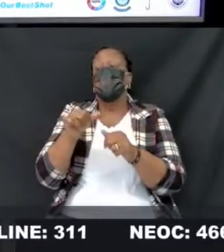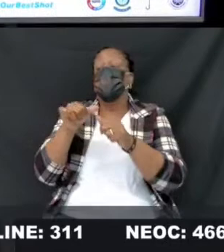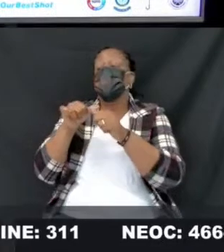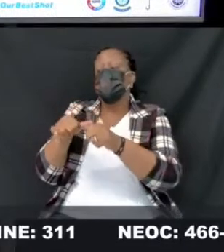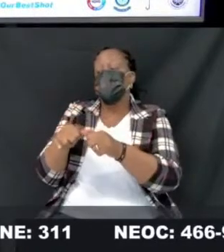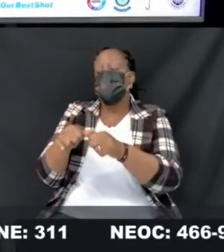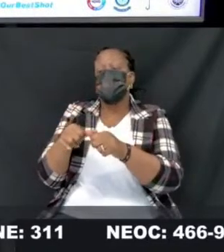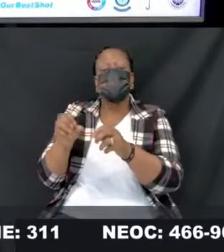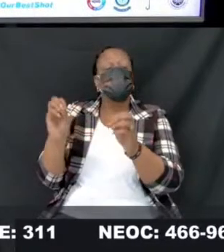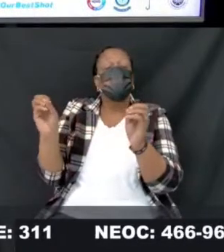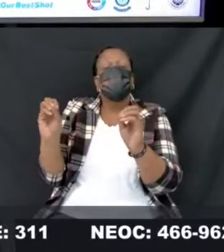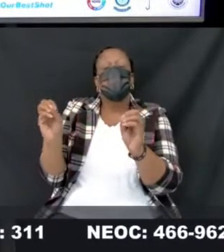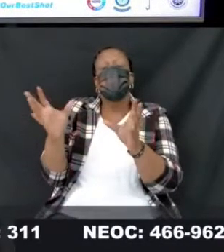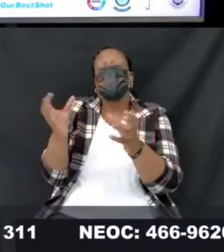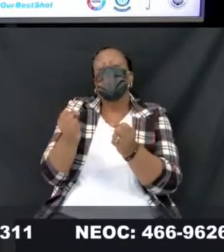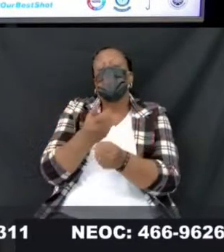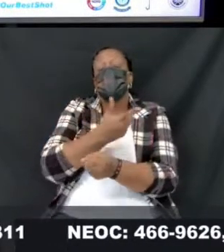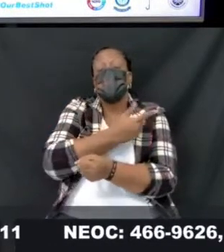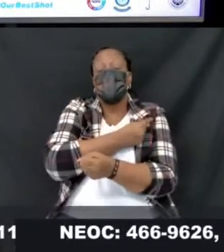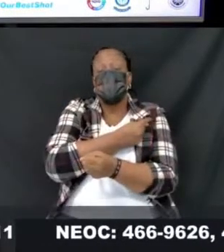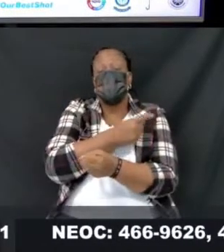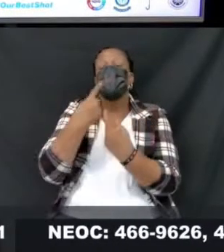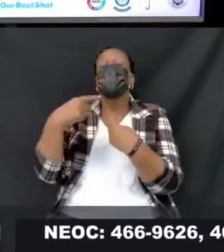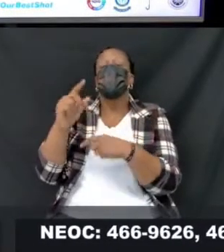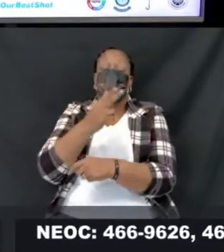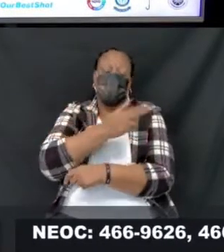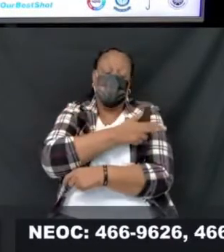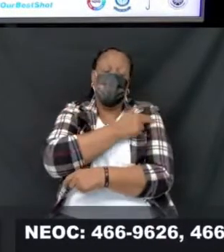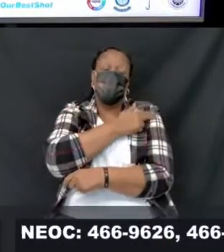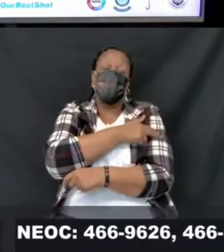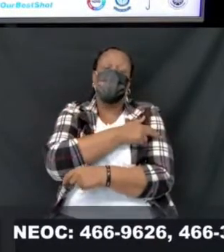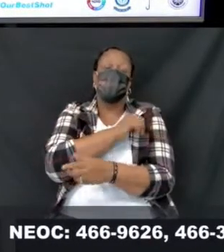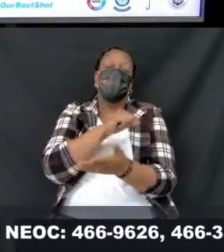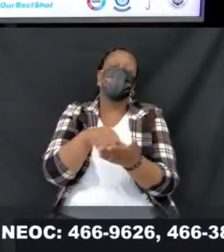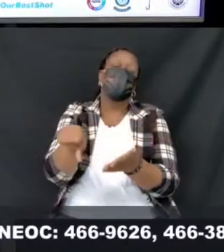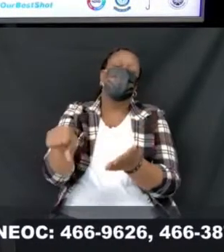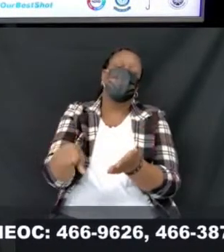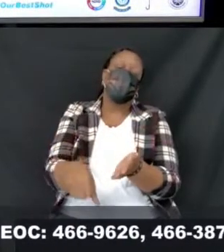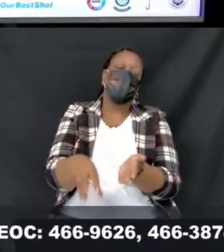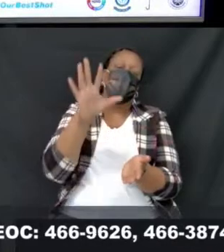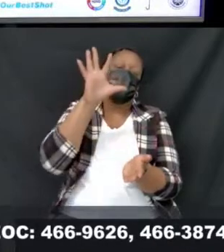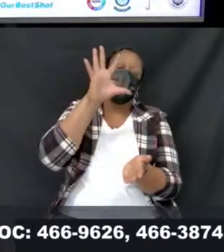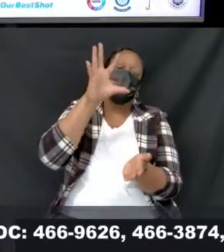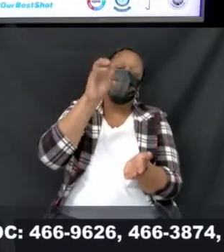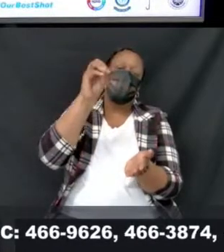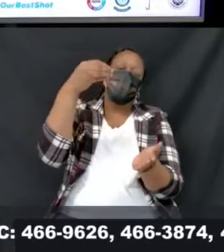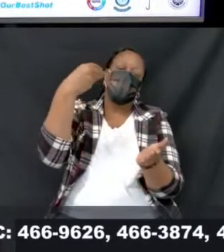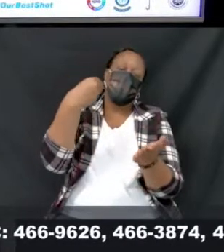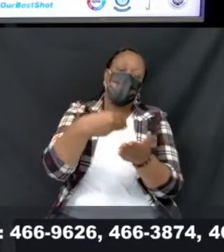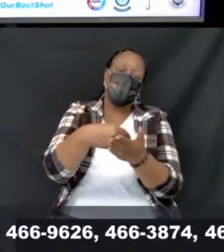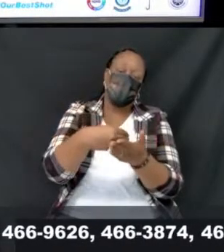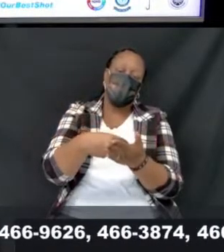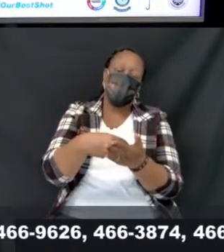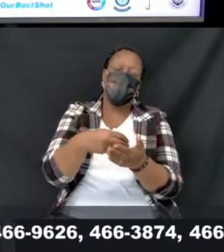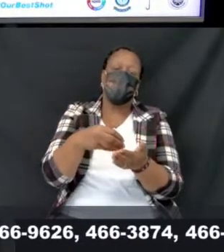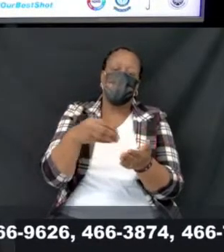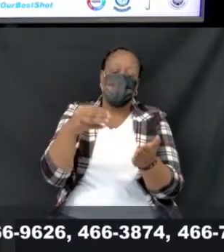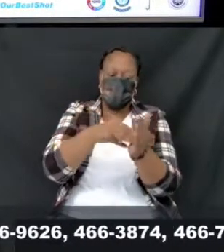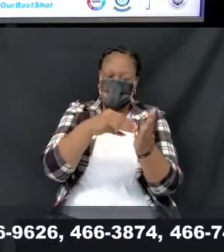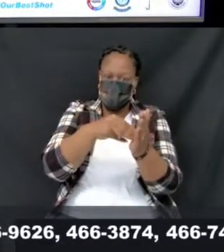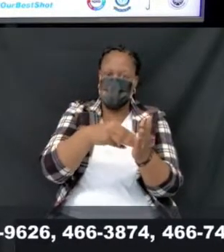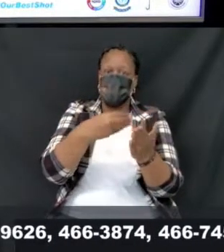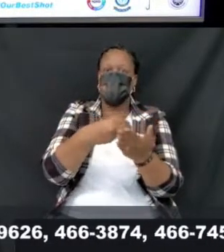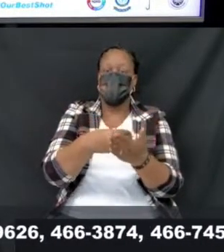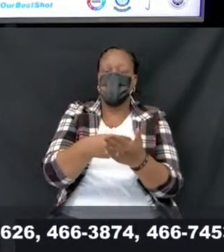stay unprotected. You come to the hospital, you run up significant cost, and you can still live with long-haul COVID. And you heard the CMO spoke about even the